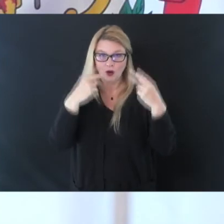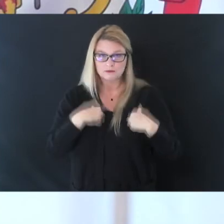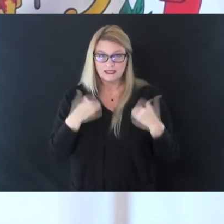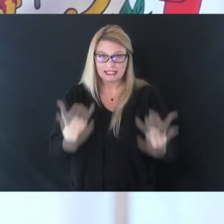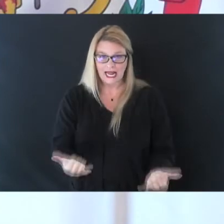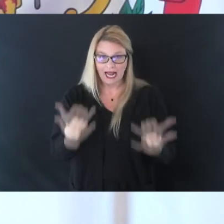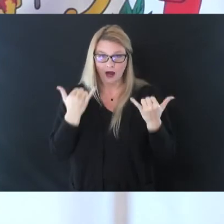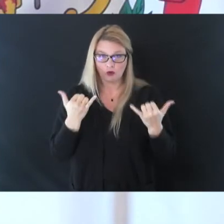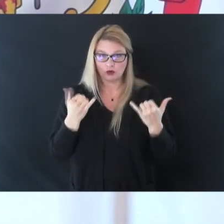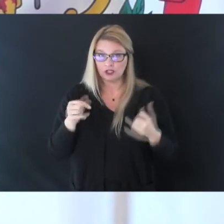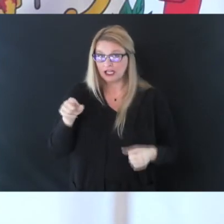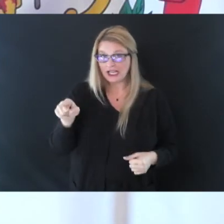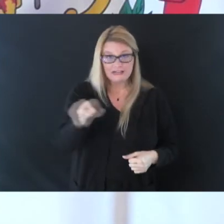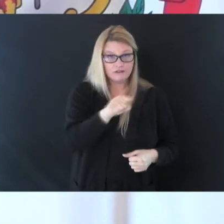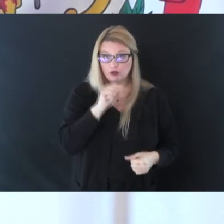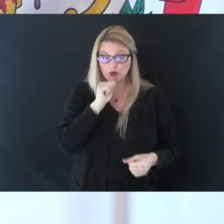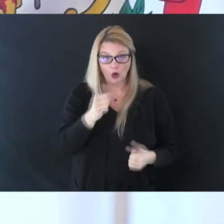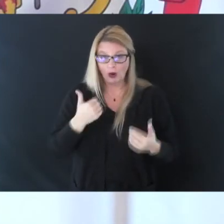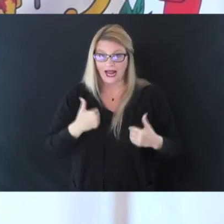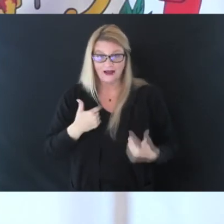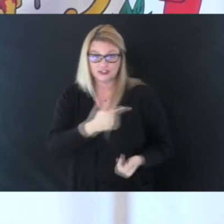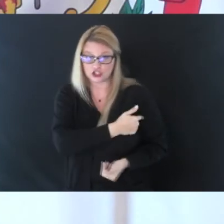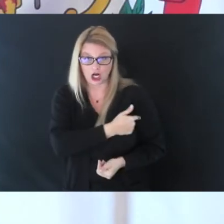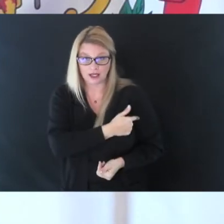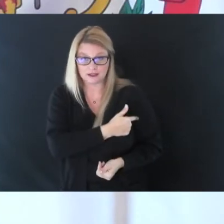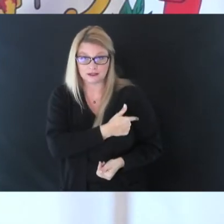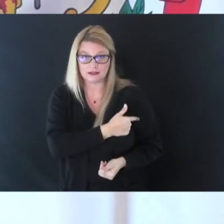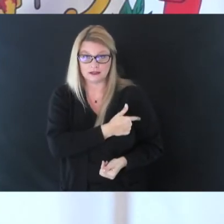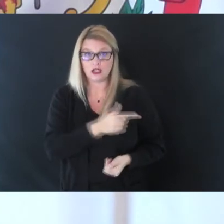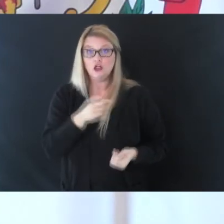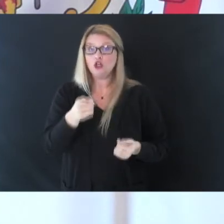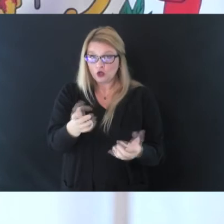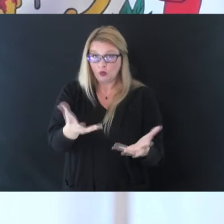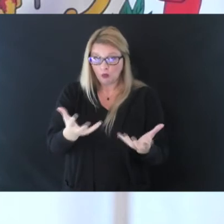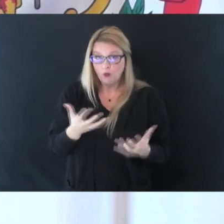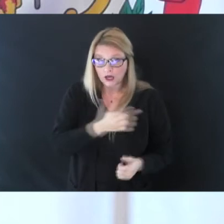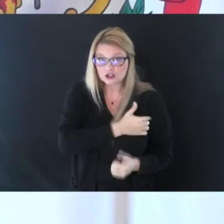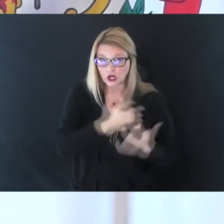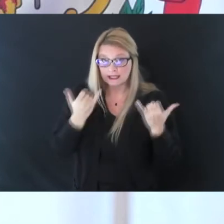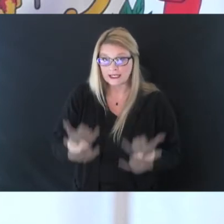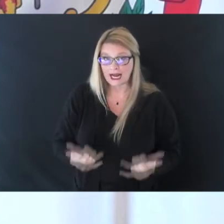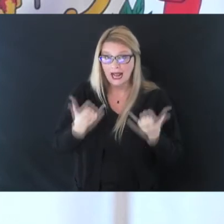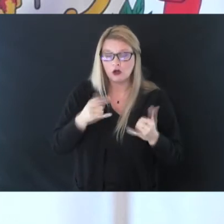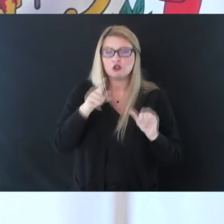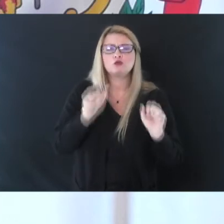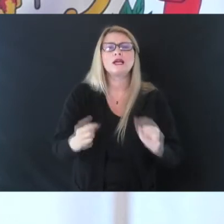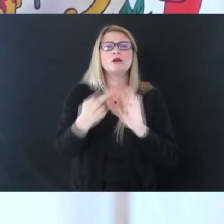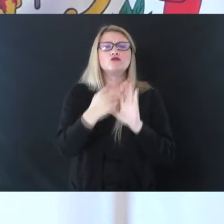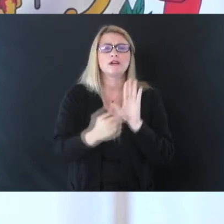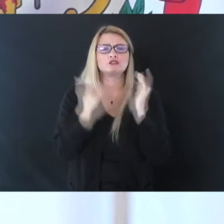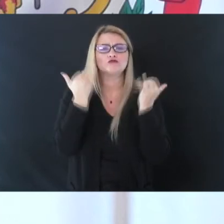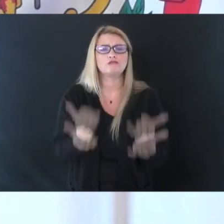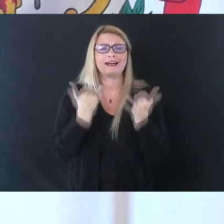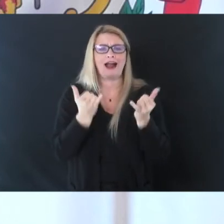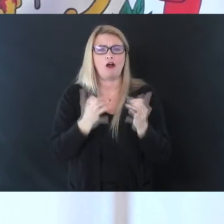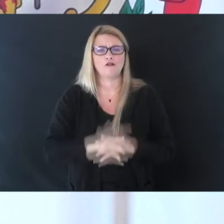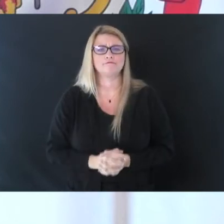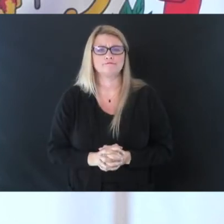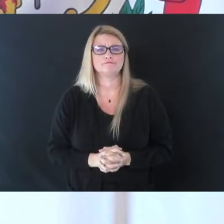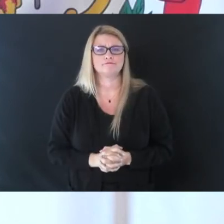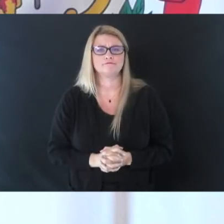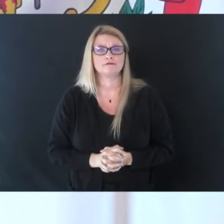Absolutely, if you don't have your shot and you're wanting a shot, you can register on Everbridge right now.